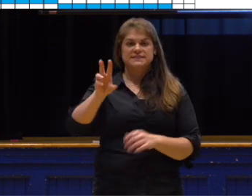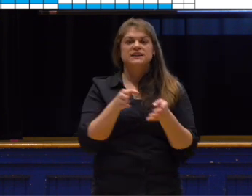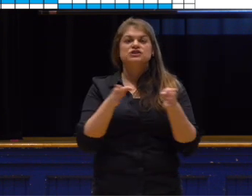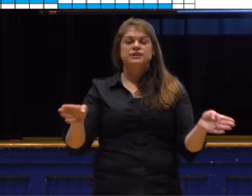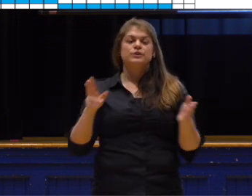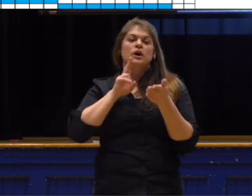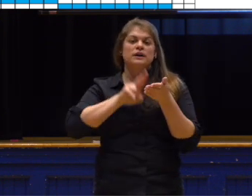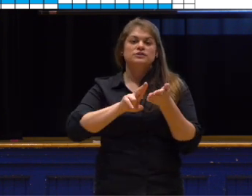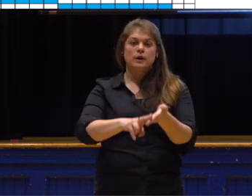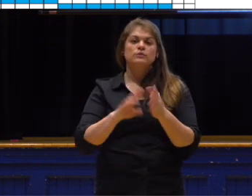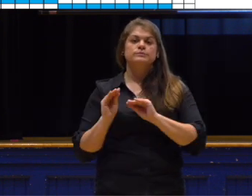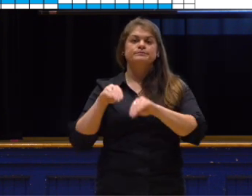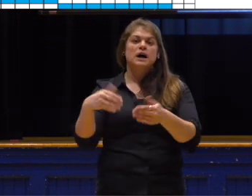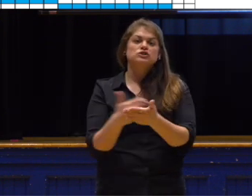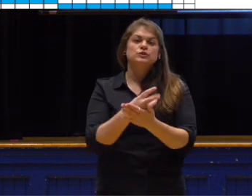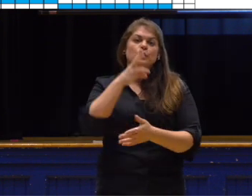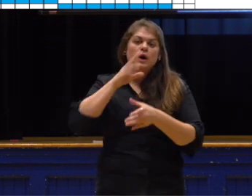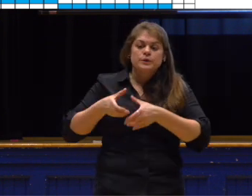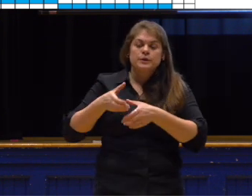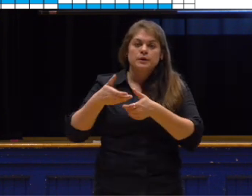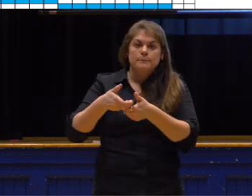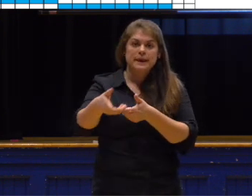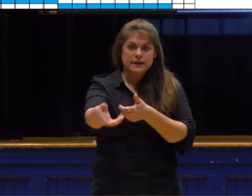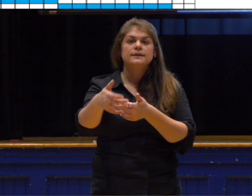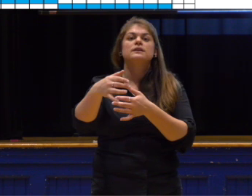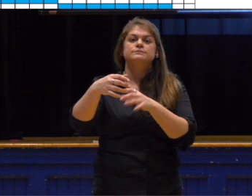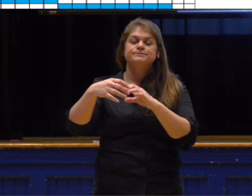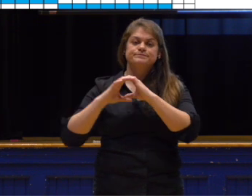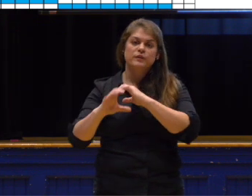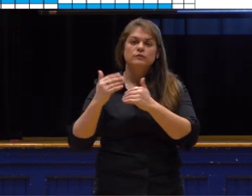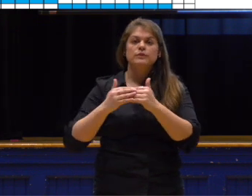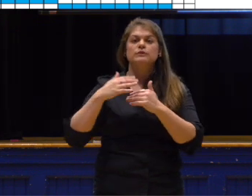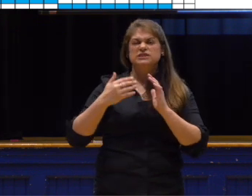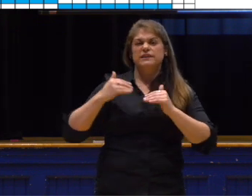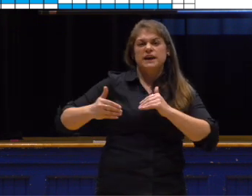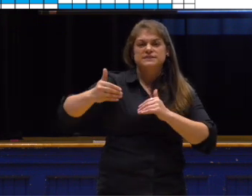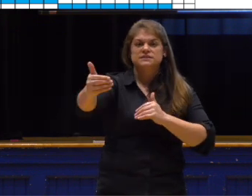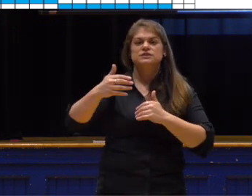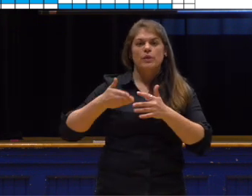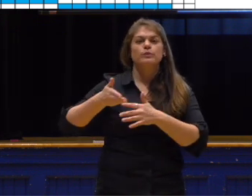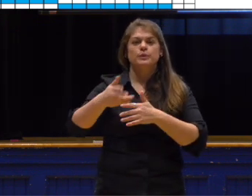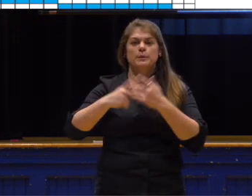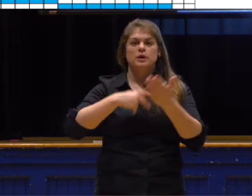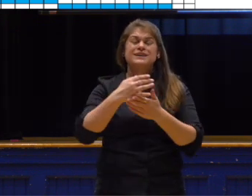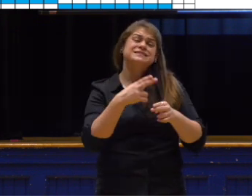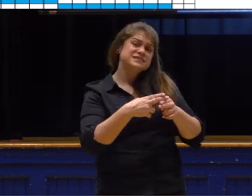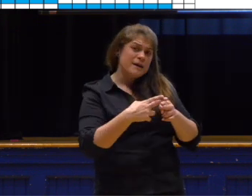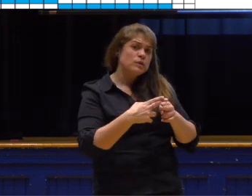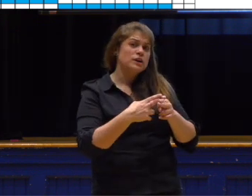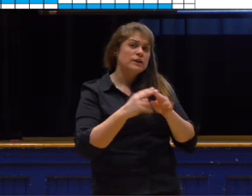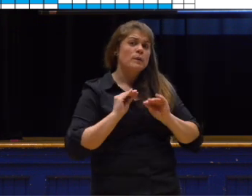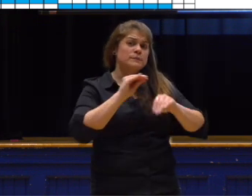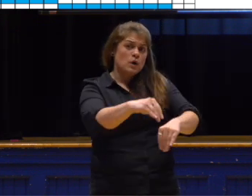contractor will be installing a new water main in phases throughout the project. Temporary water mains will be installed to minimize water